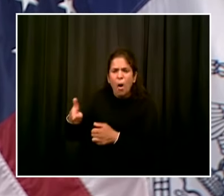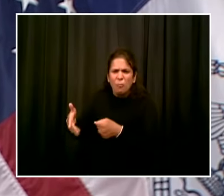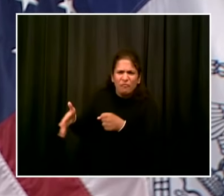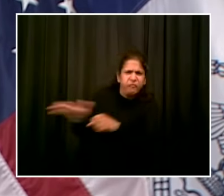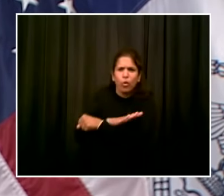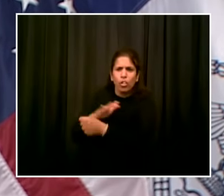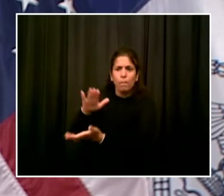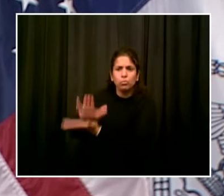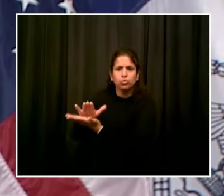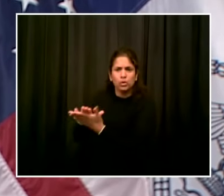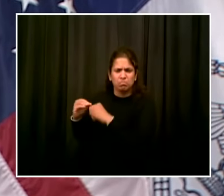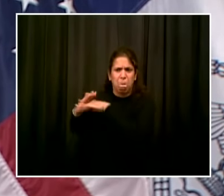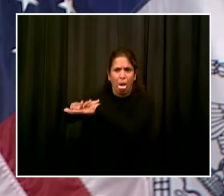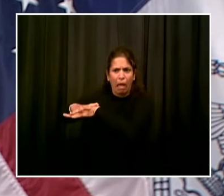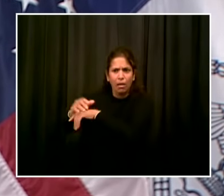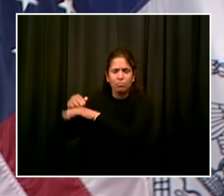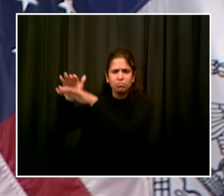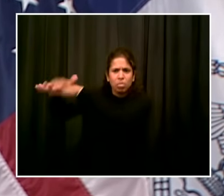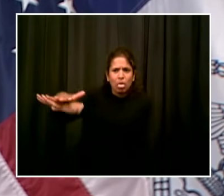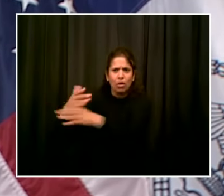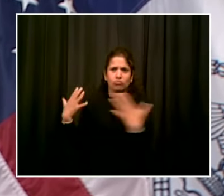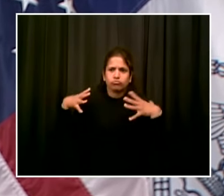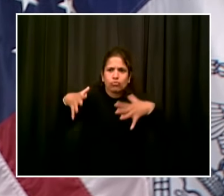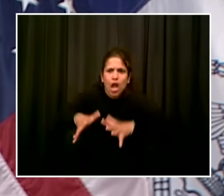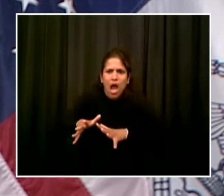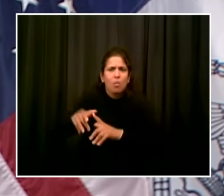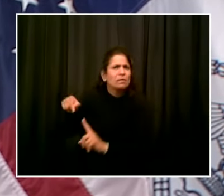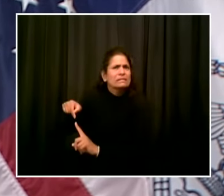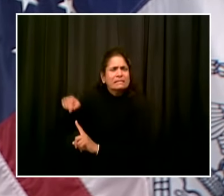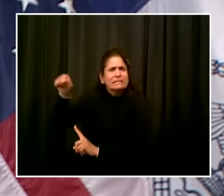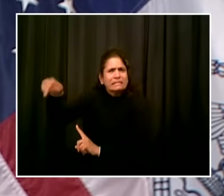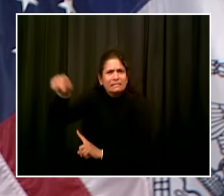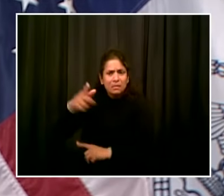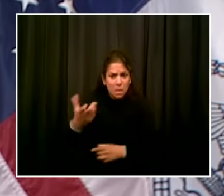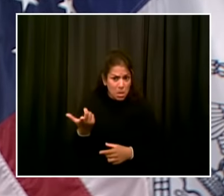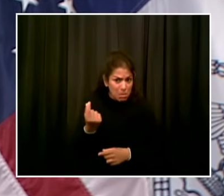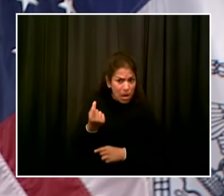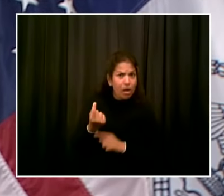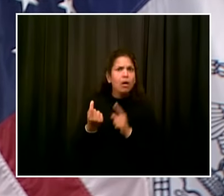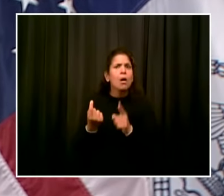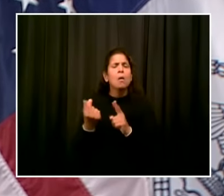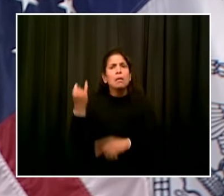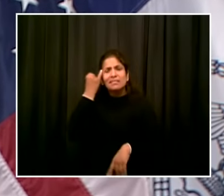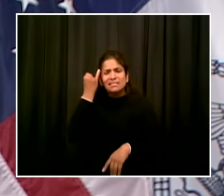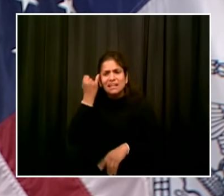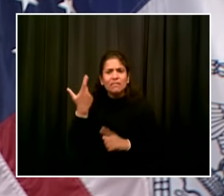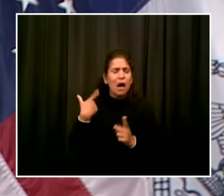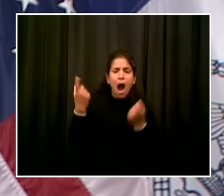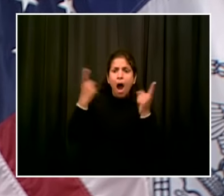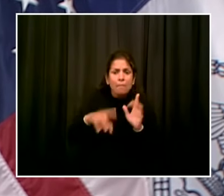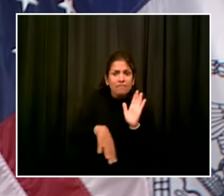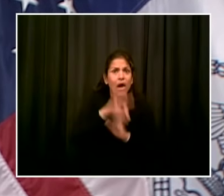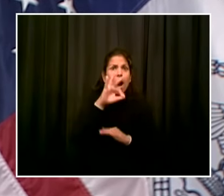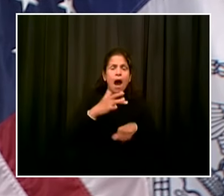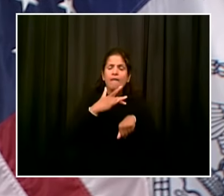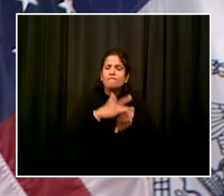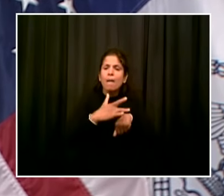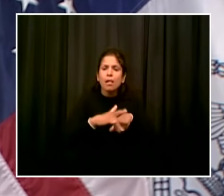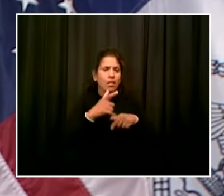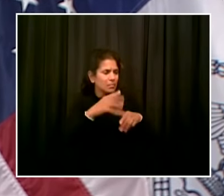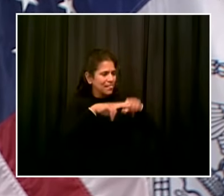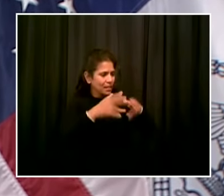whether it's libraries, large unused spaces, trailers, which I know are very controversial? So what, if there is the plan, what would that plan